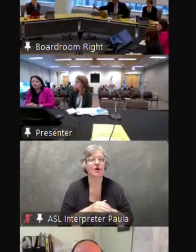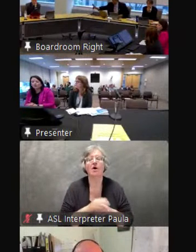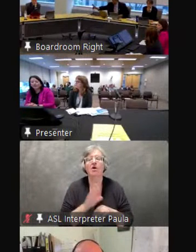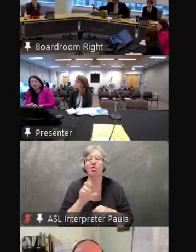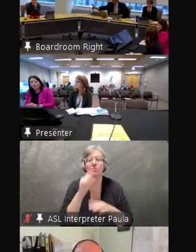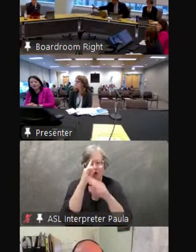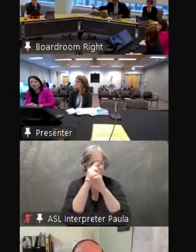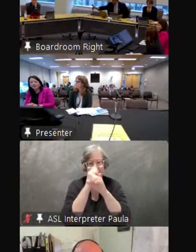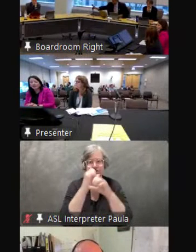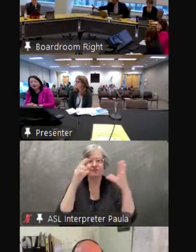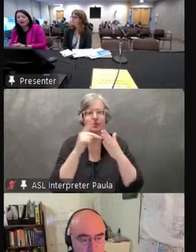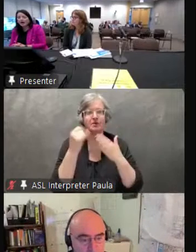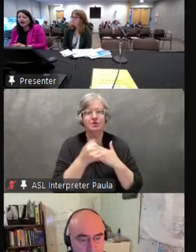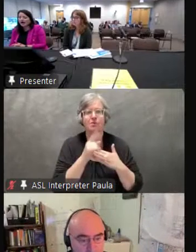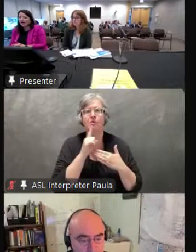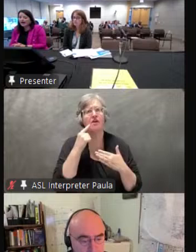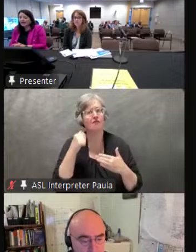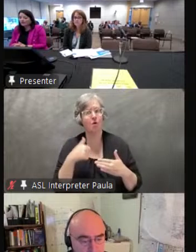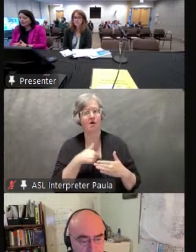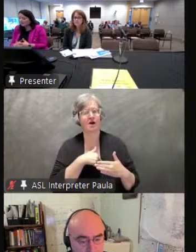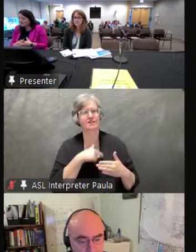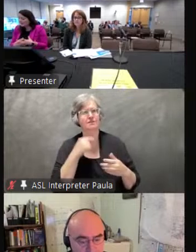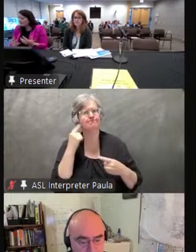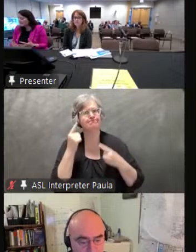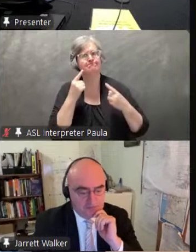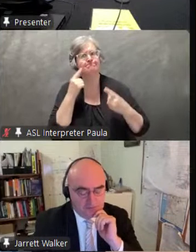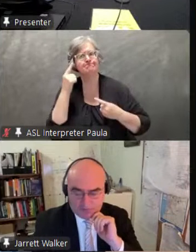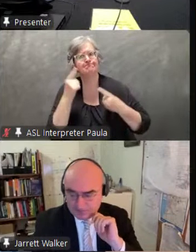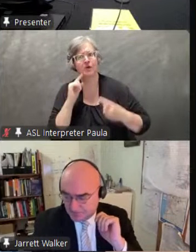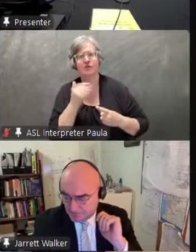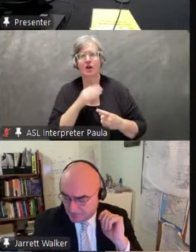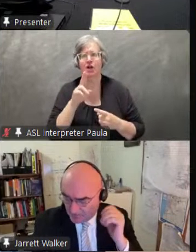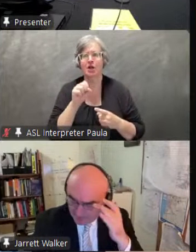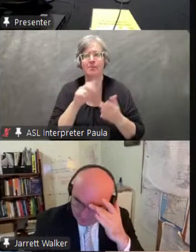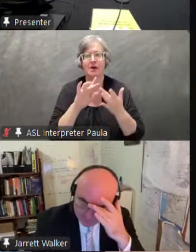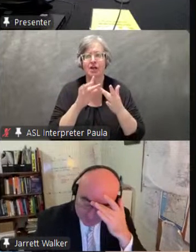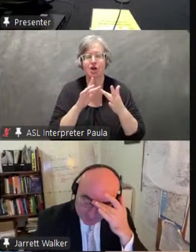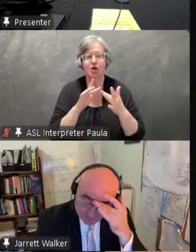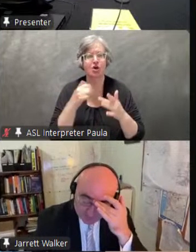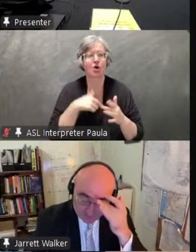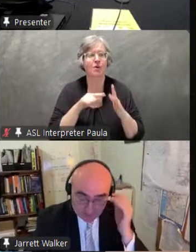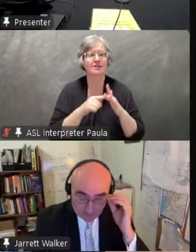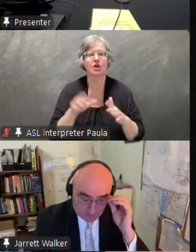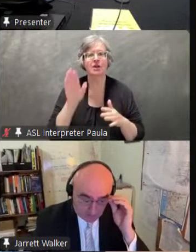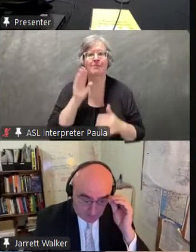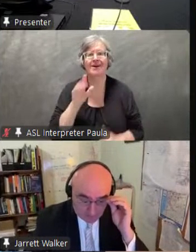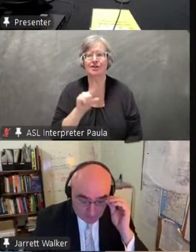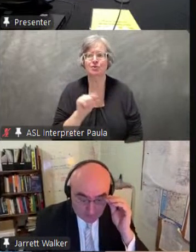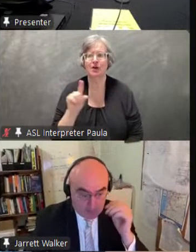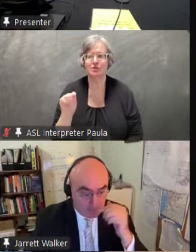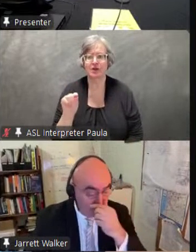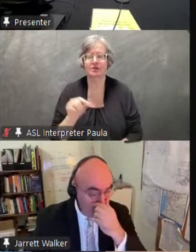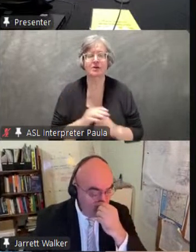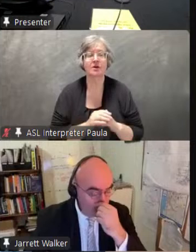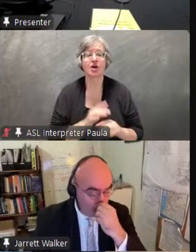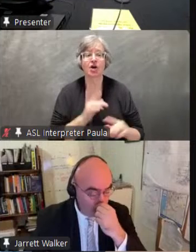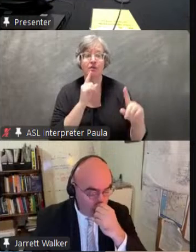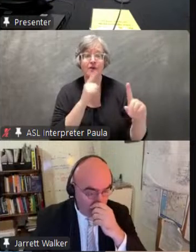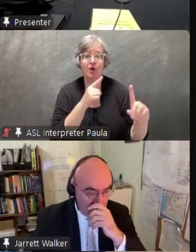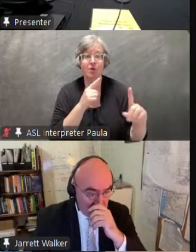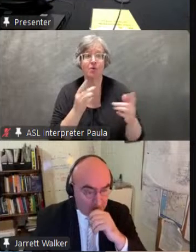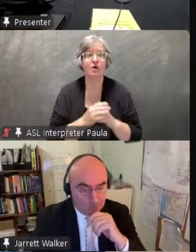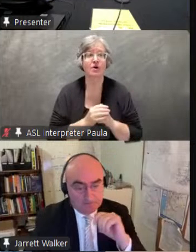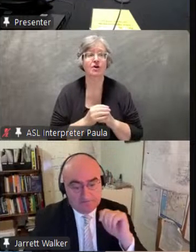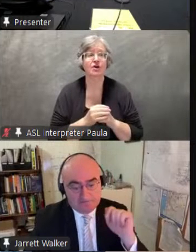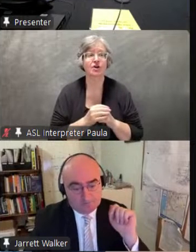for us to rethink our bus network. It was something that we did start back in 2020, and the goal really was to